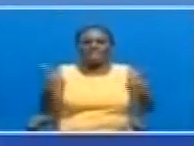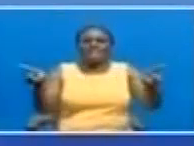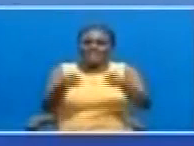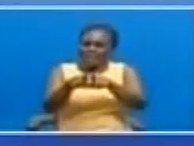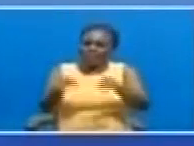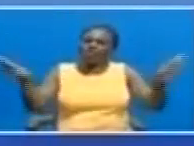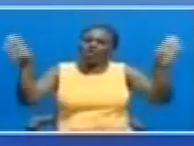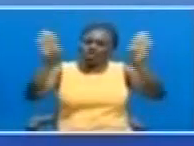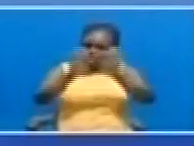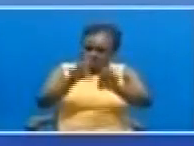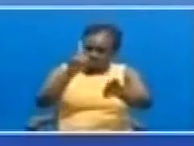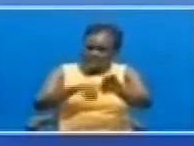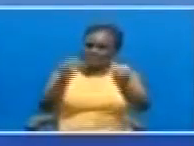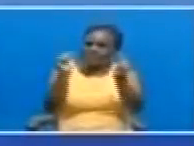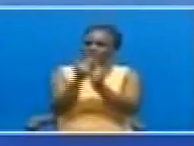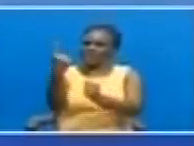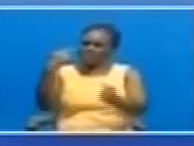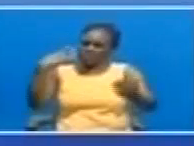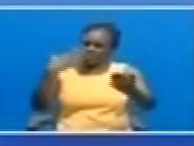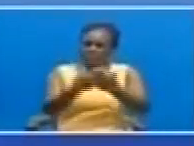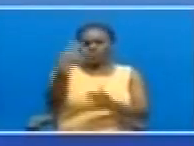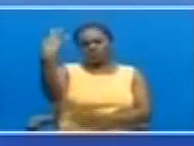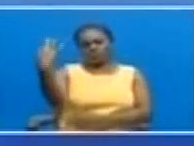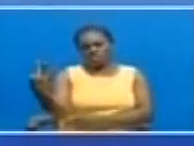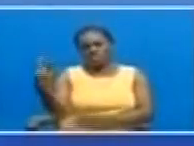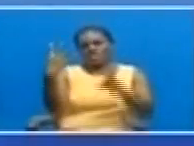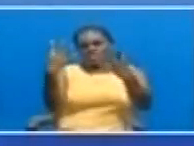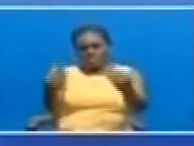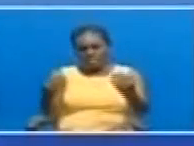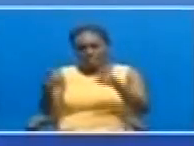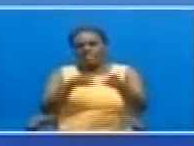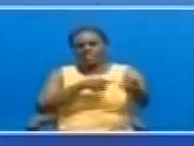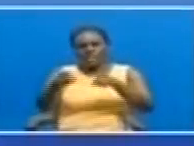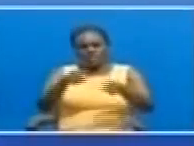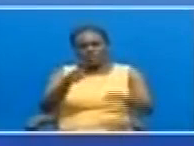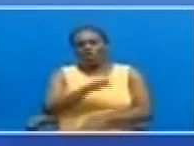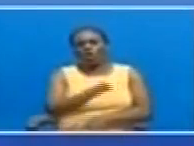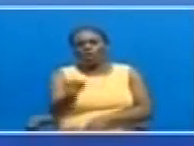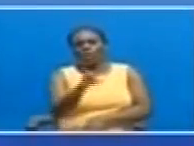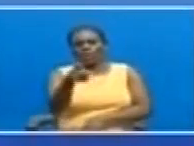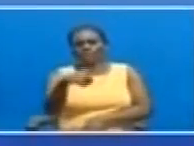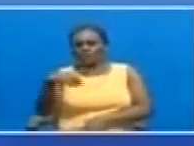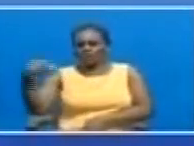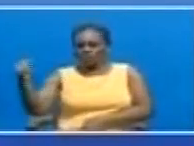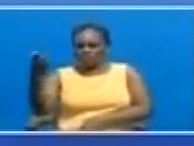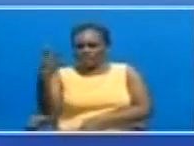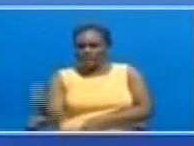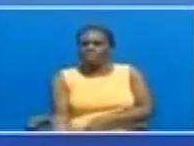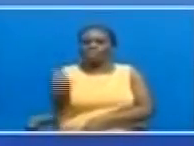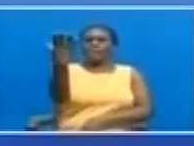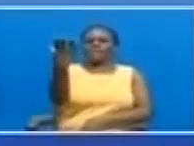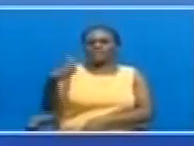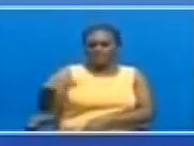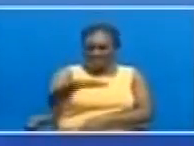be closed from 11 a.m. to 3 p.m. to ease travel for President Barack Obama as he visits the 1998